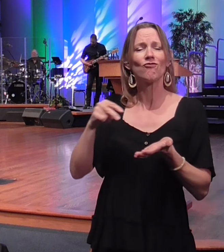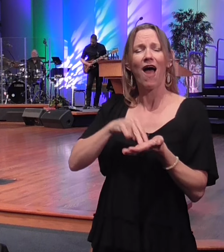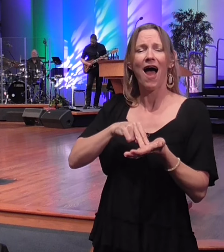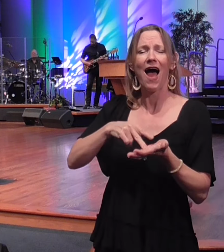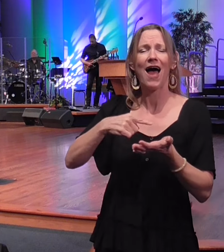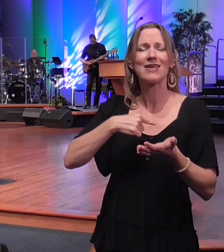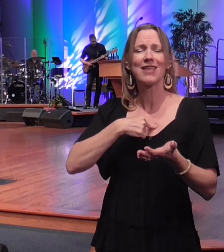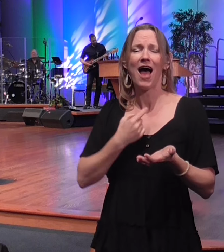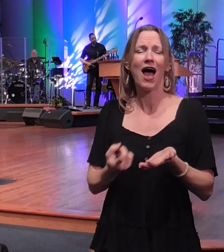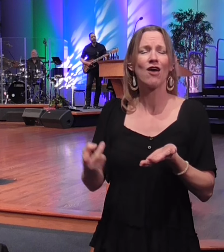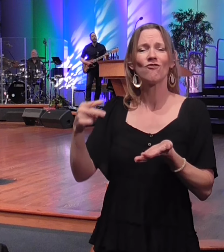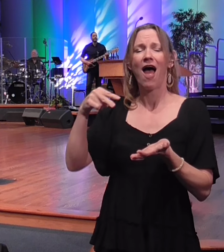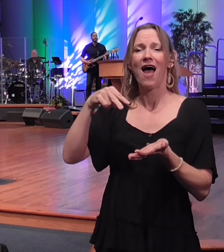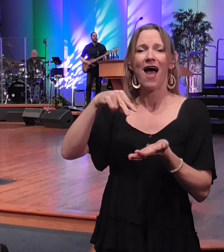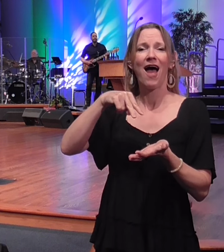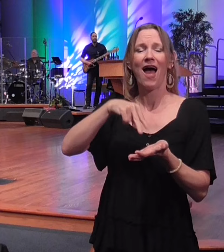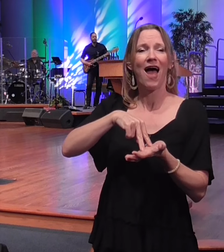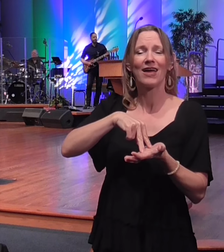I rise,